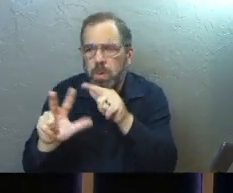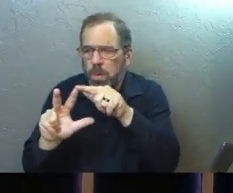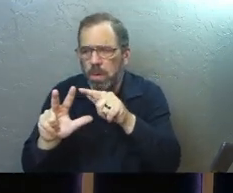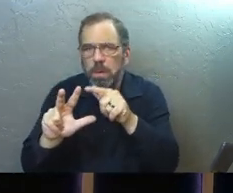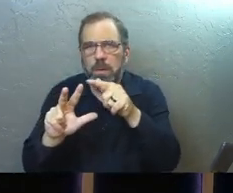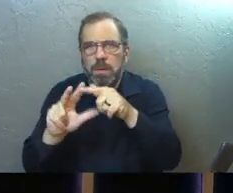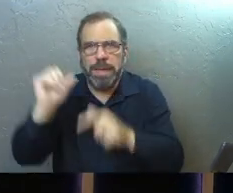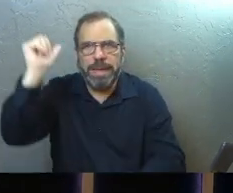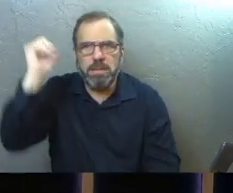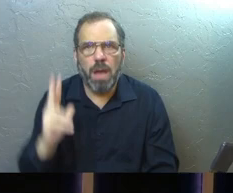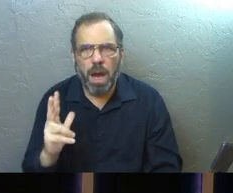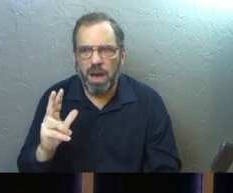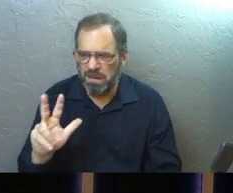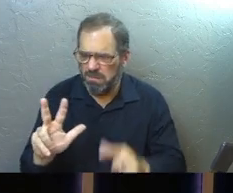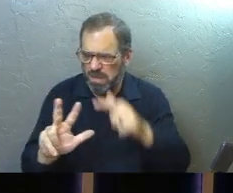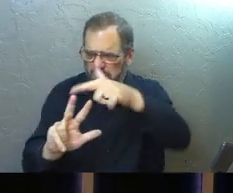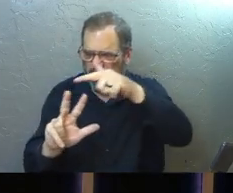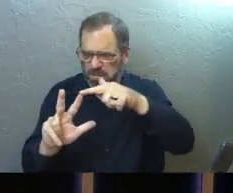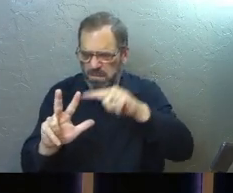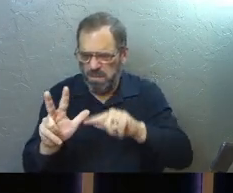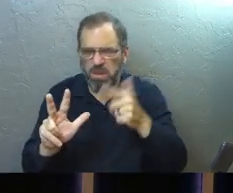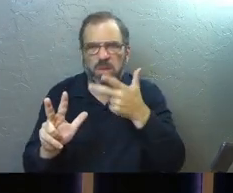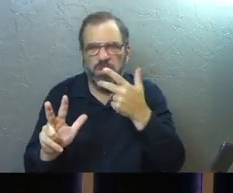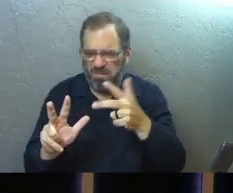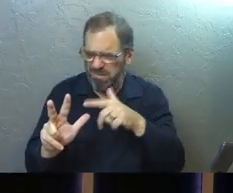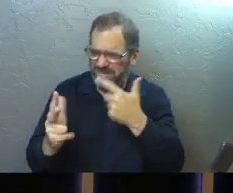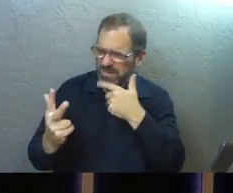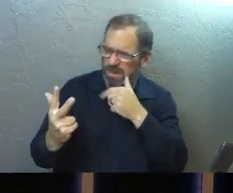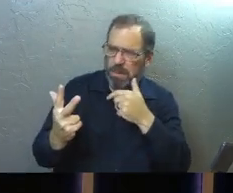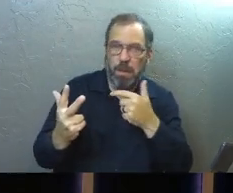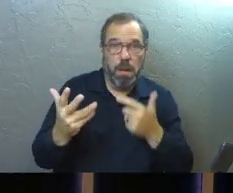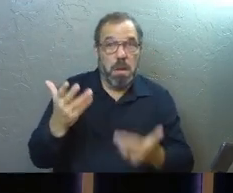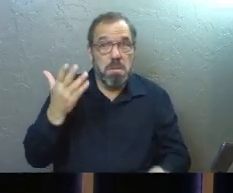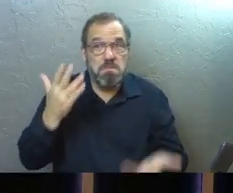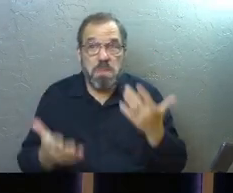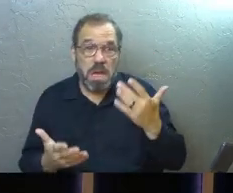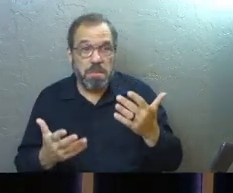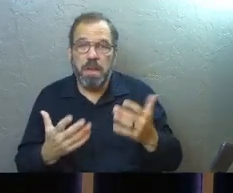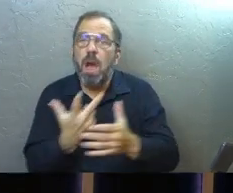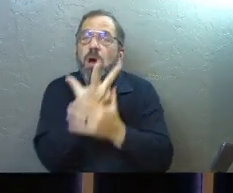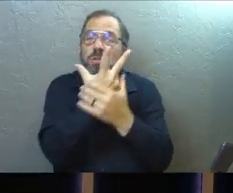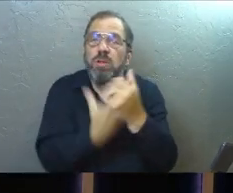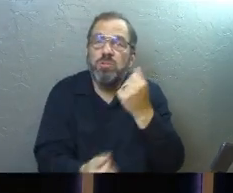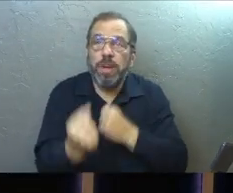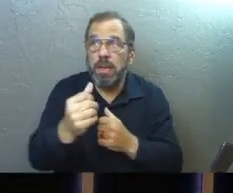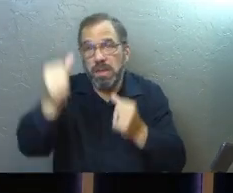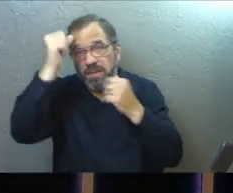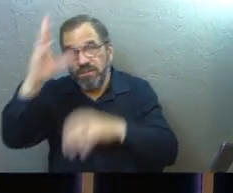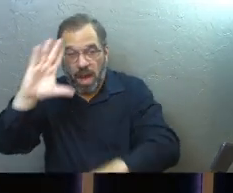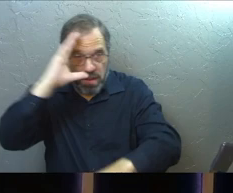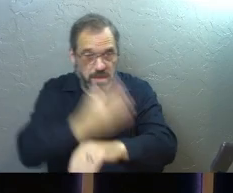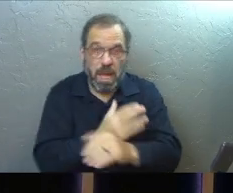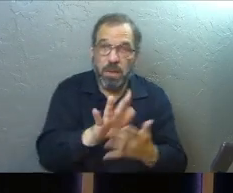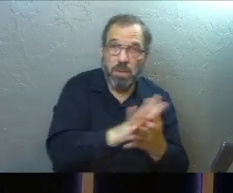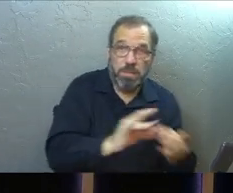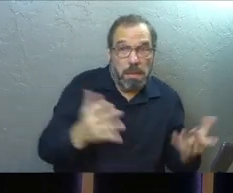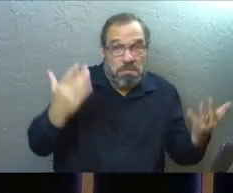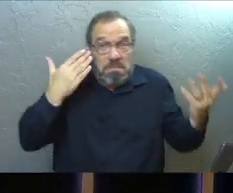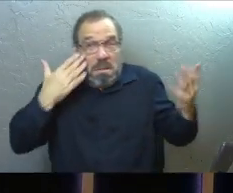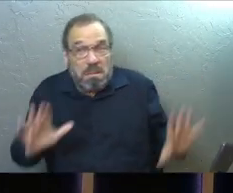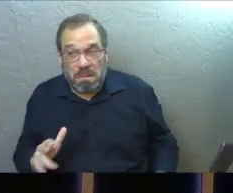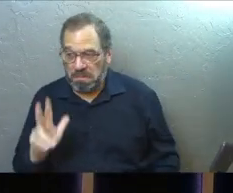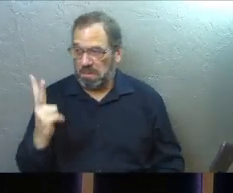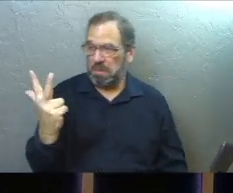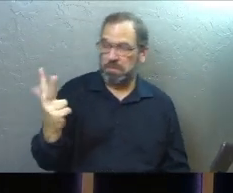It's Yahweh, but who are the three men? So maybe it's Trinity, Father, Son, and Holy Spirit. Maybe they're all there. I don't